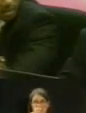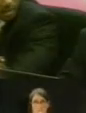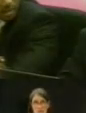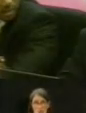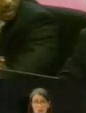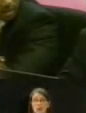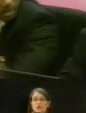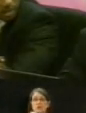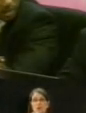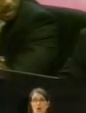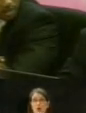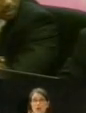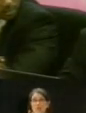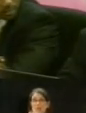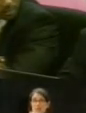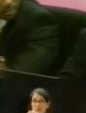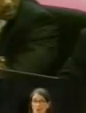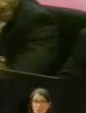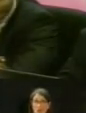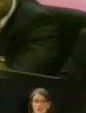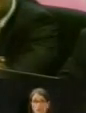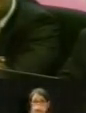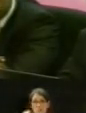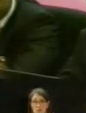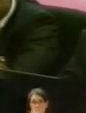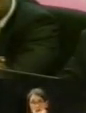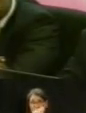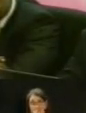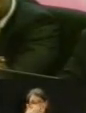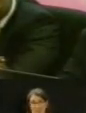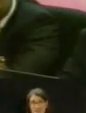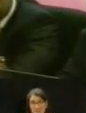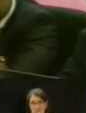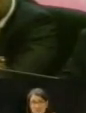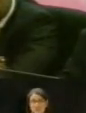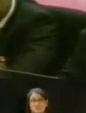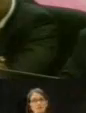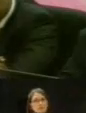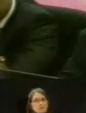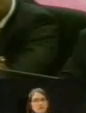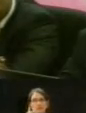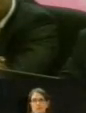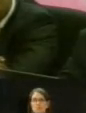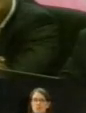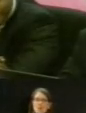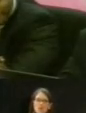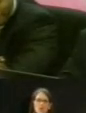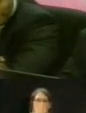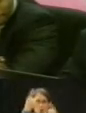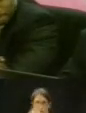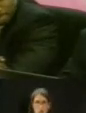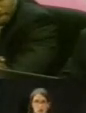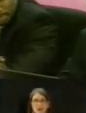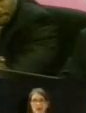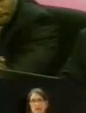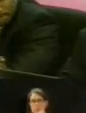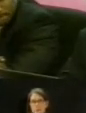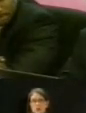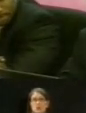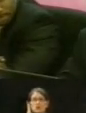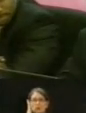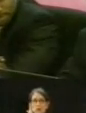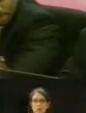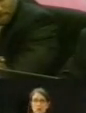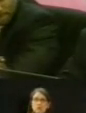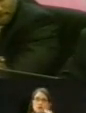could move them to the end of the agenda, and then by unanimous consent, and only by unanimous consent, commissioners could actually